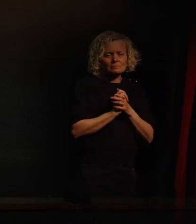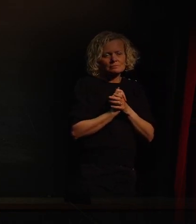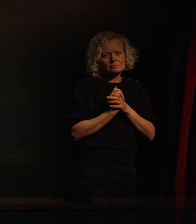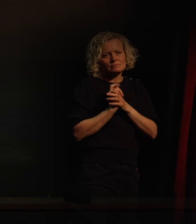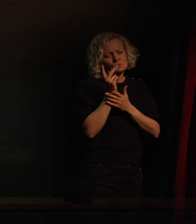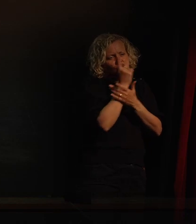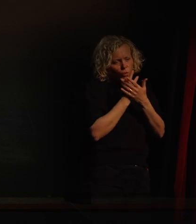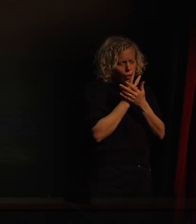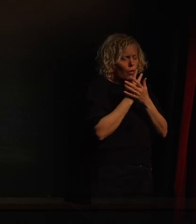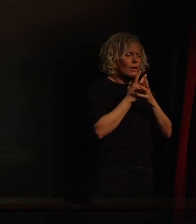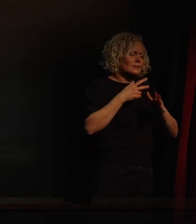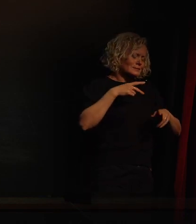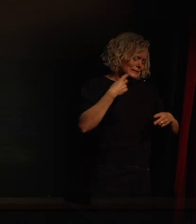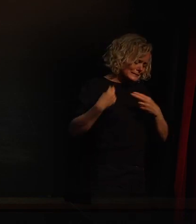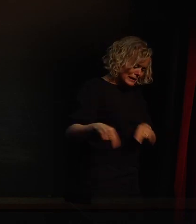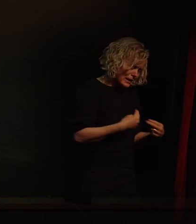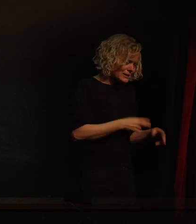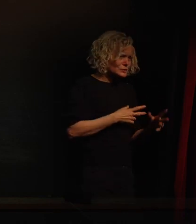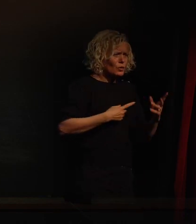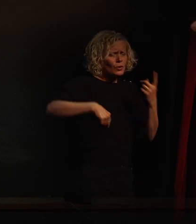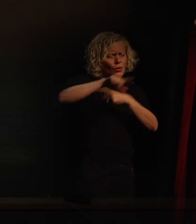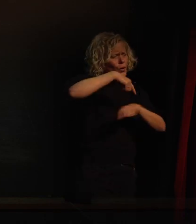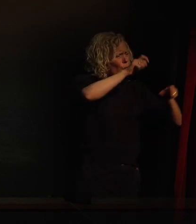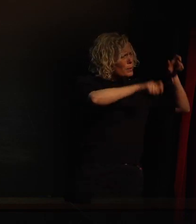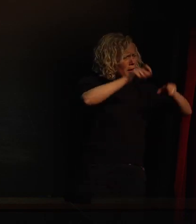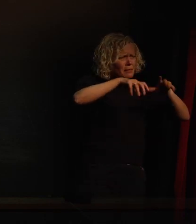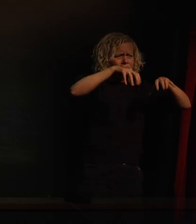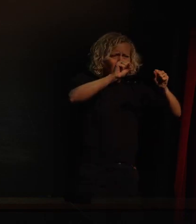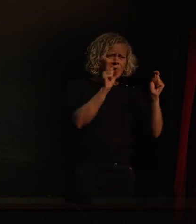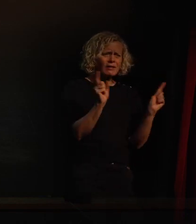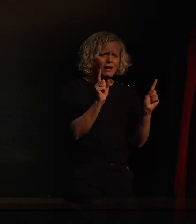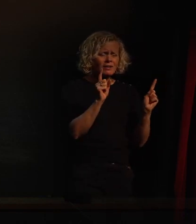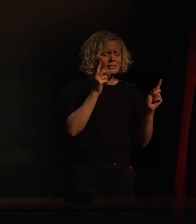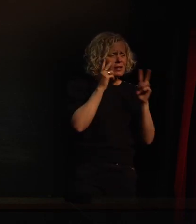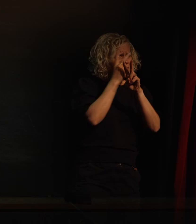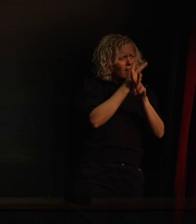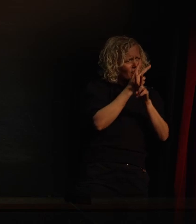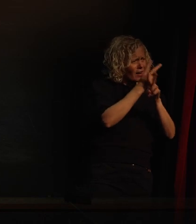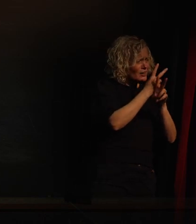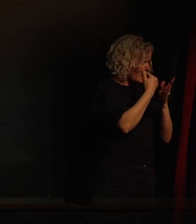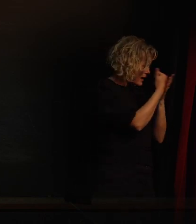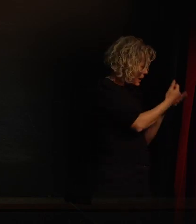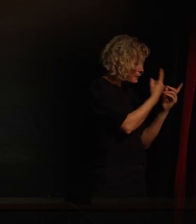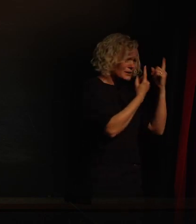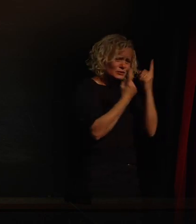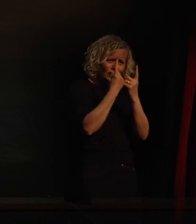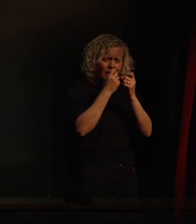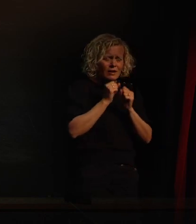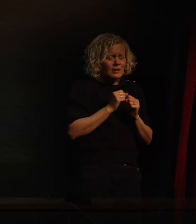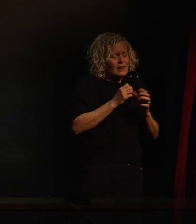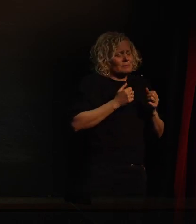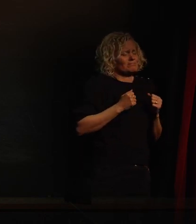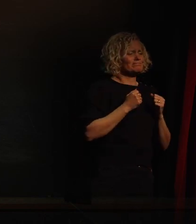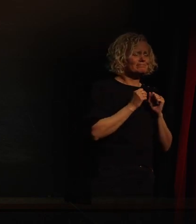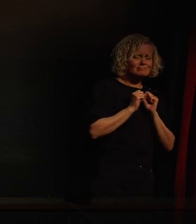clog dance. And so the people came back together and looked after each other and helped each other to spread their wings